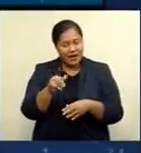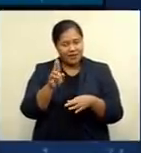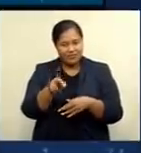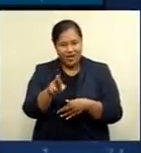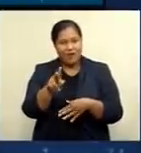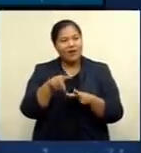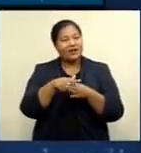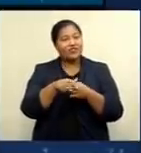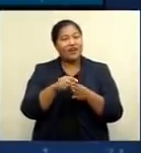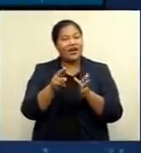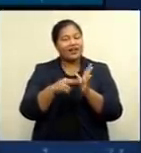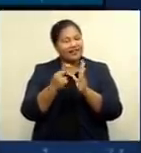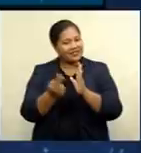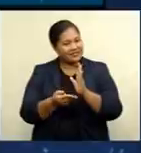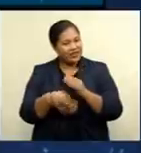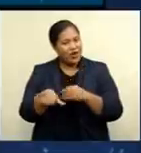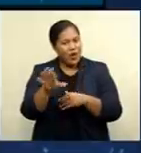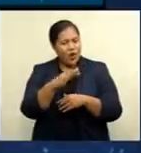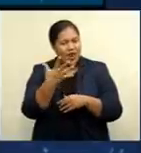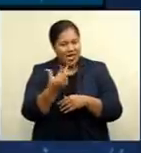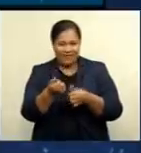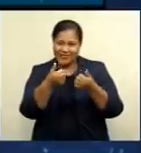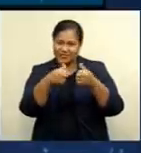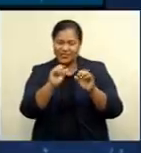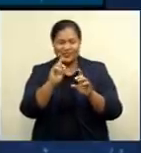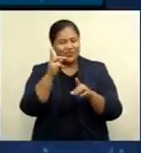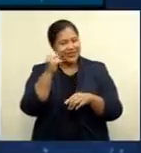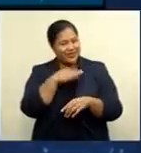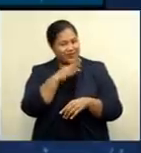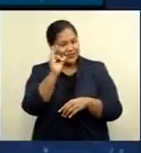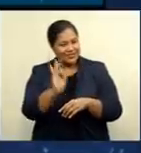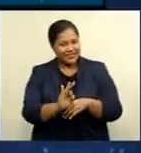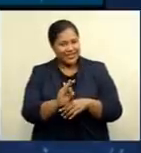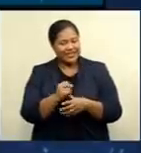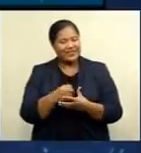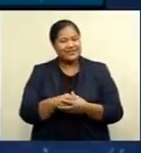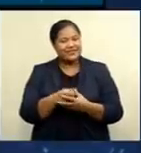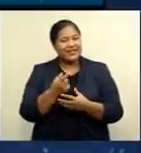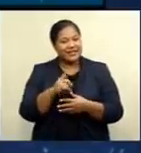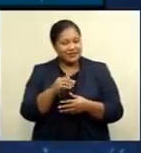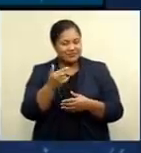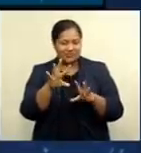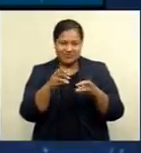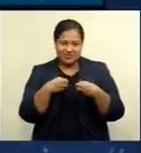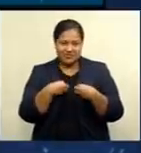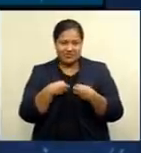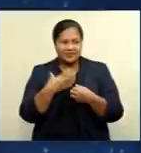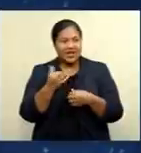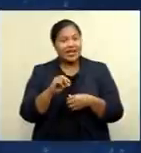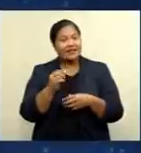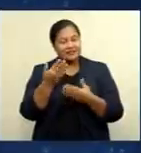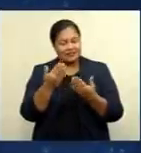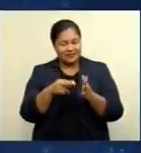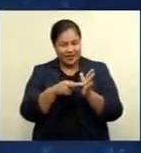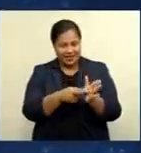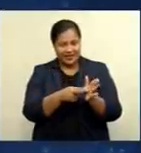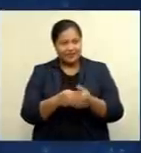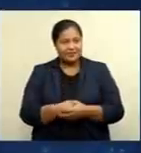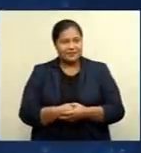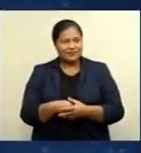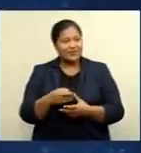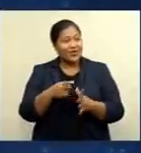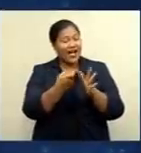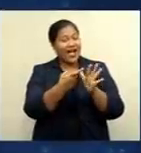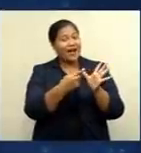and Naitasiri, all of which have achieved 100% first jabs administered. Next is Nandi. And Kamal Singh